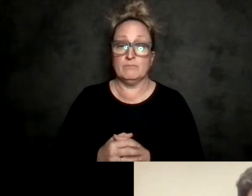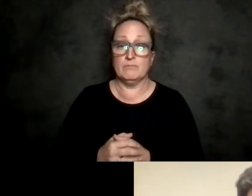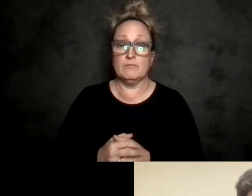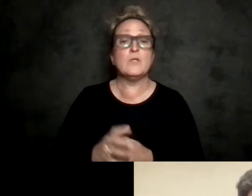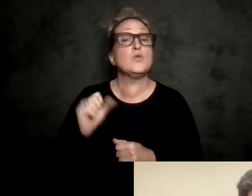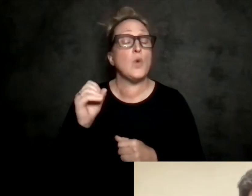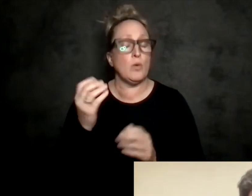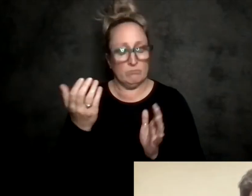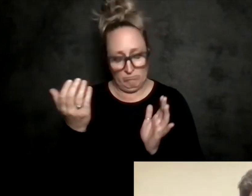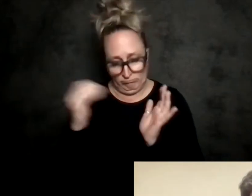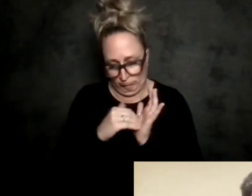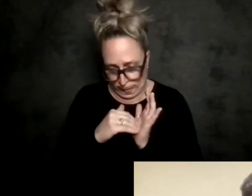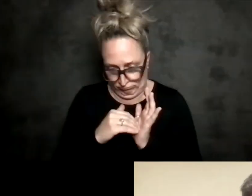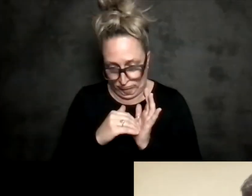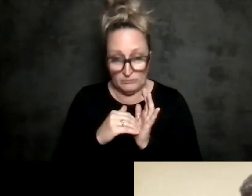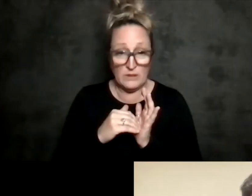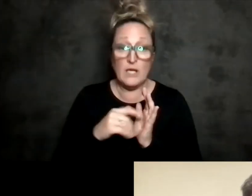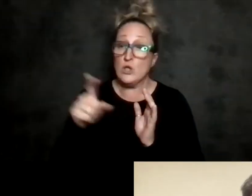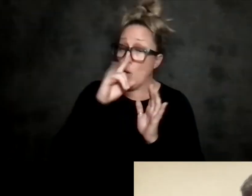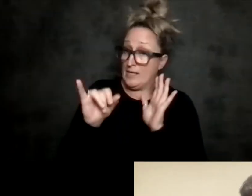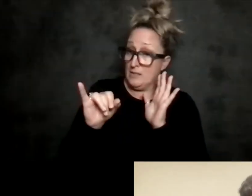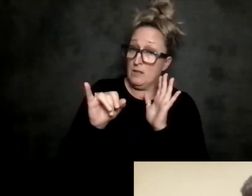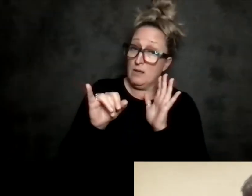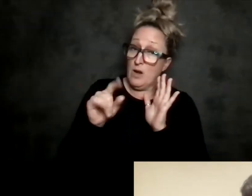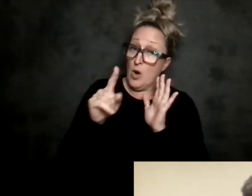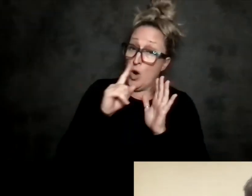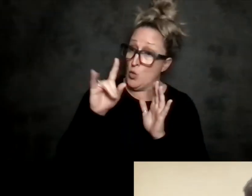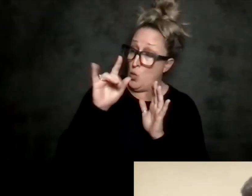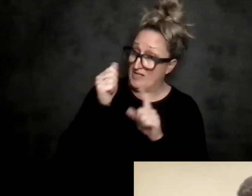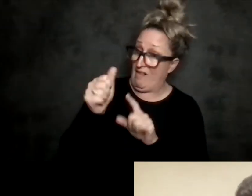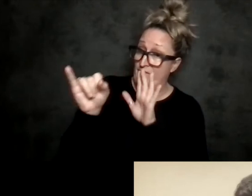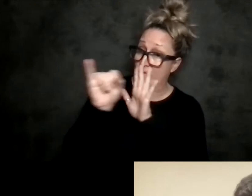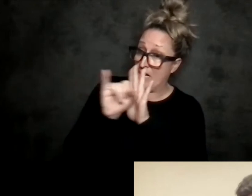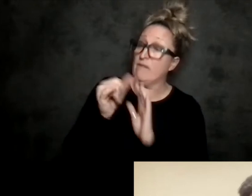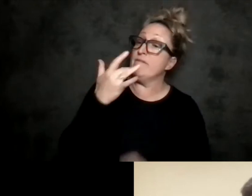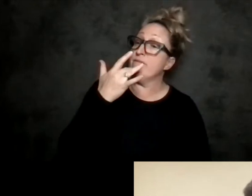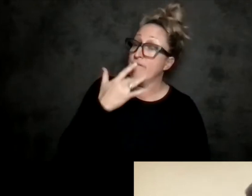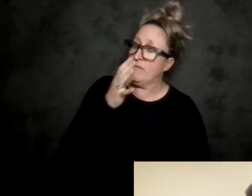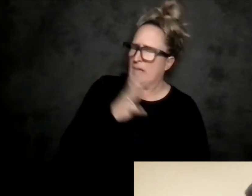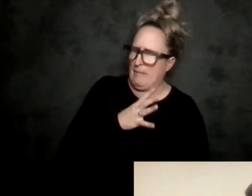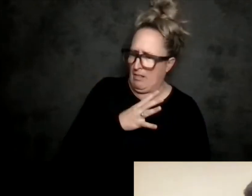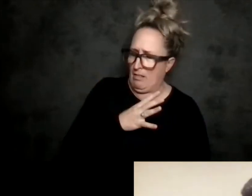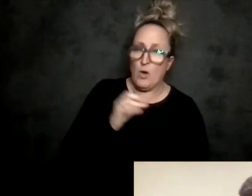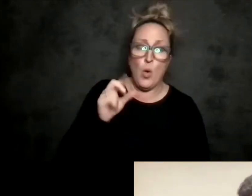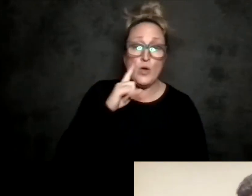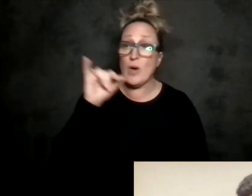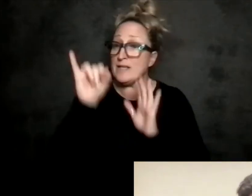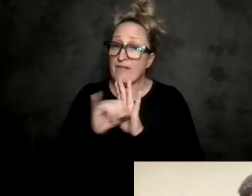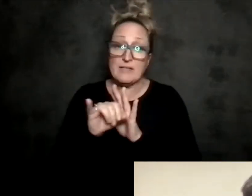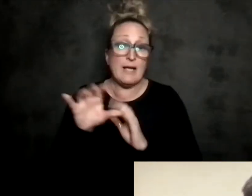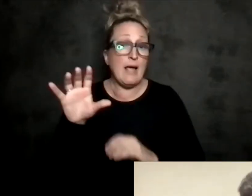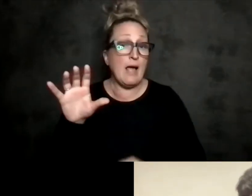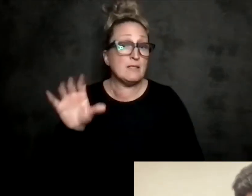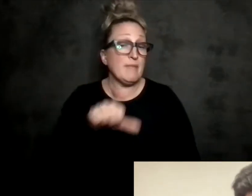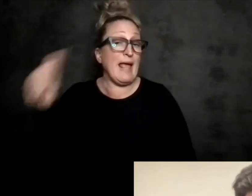So it is, are you self-identifying as a female, or do you self-identify as